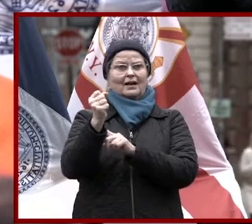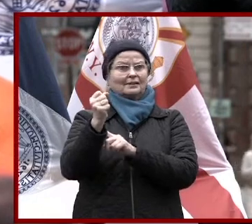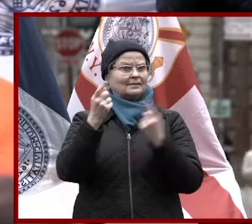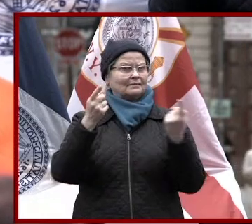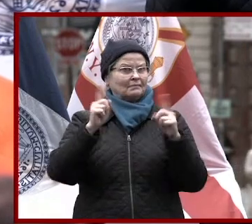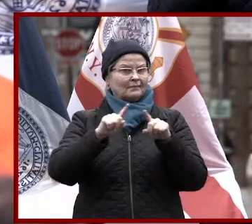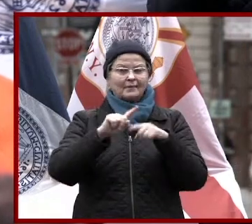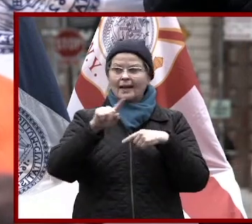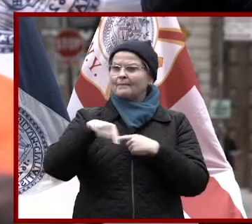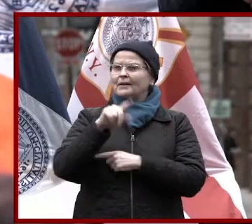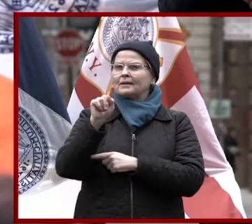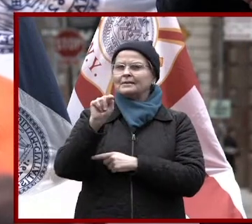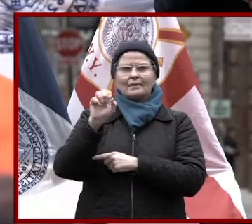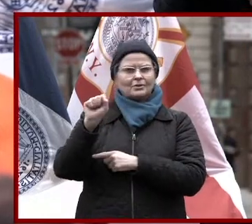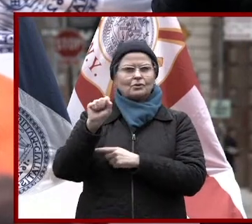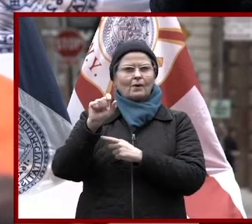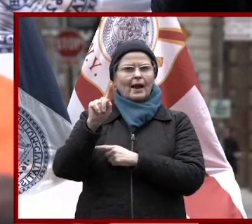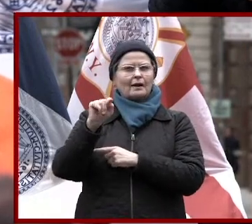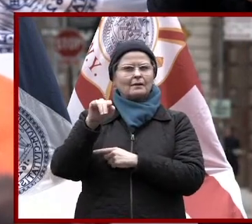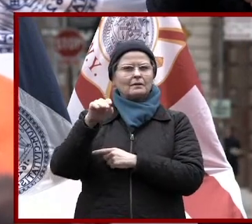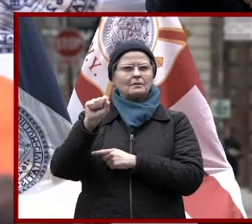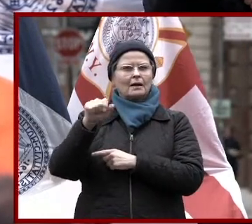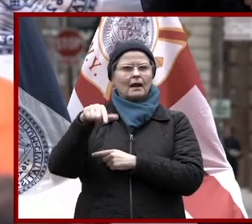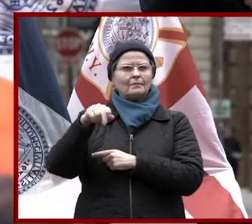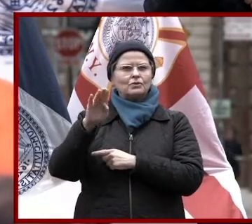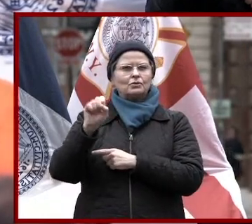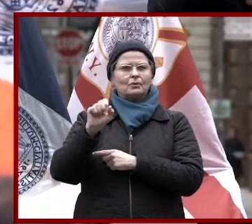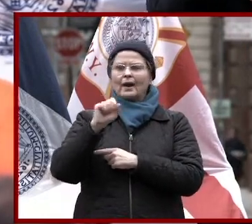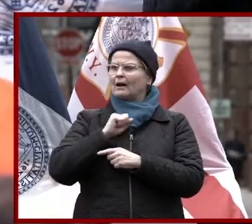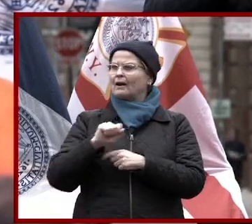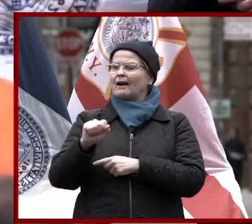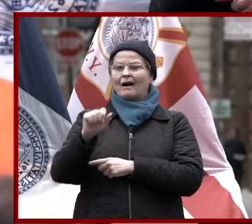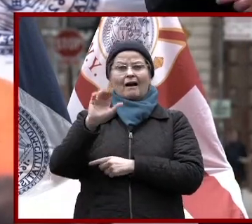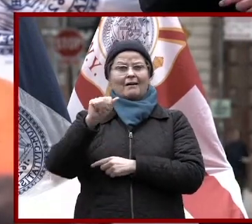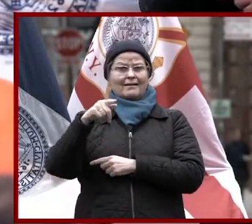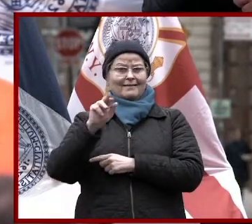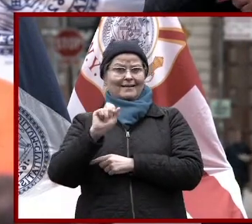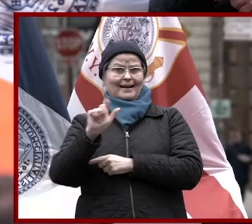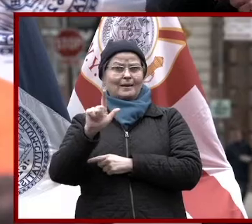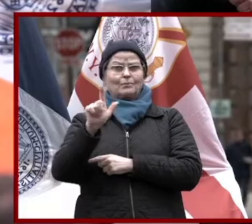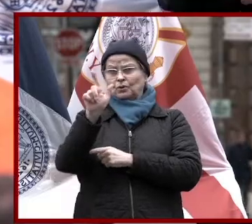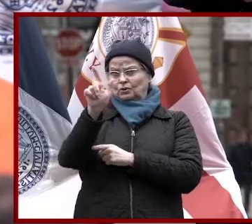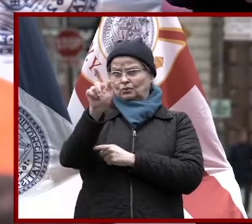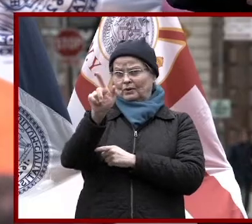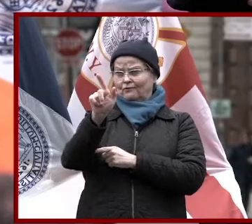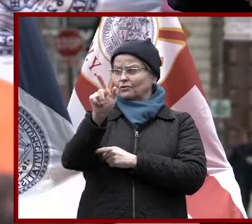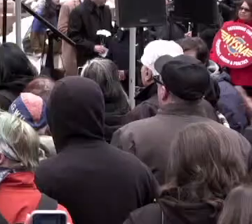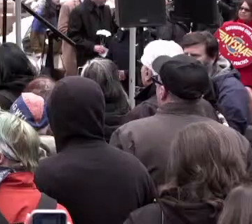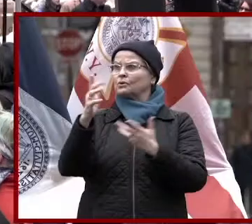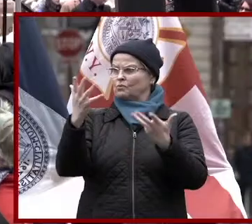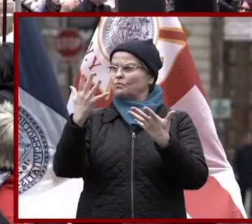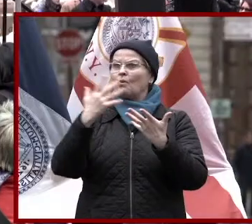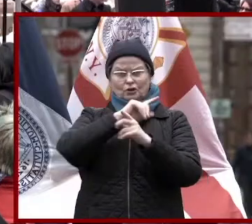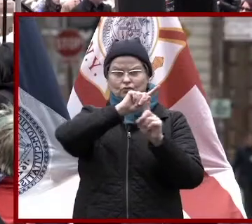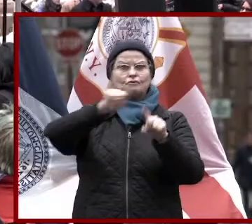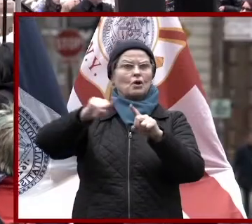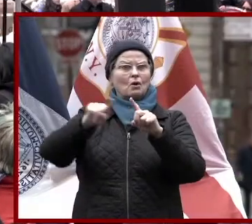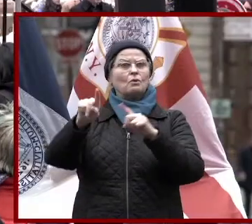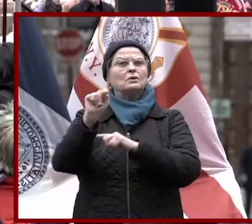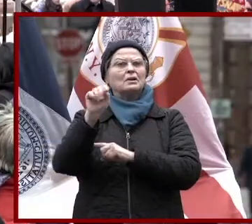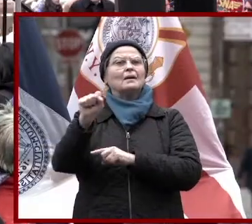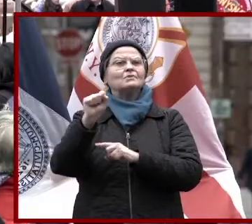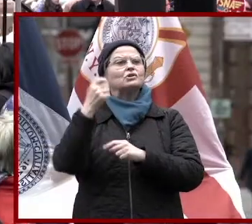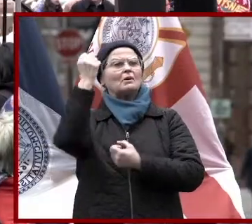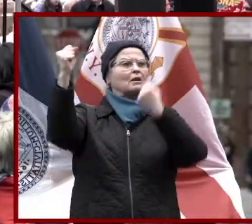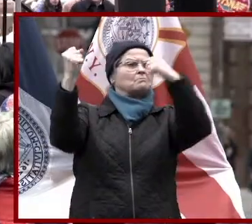Square on the Friday, the 21st of April, and you'll hear more about that, and we would like all of you to try to join us at that